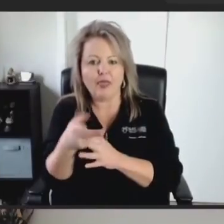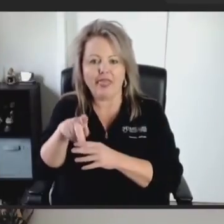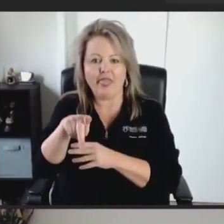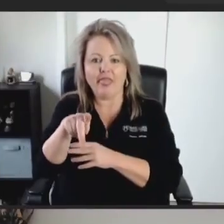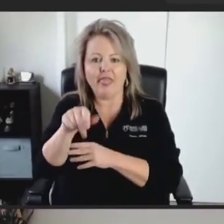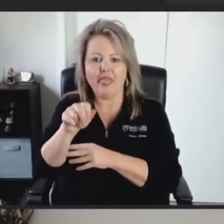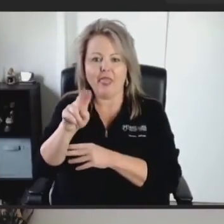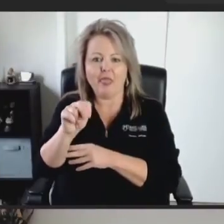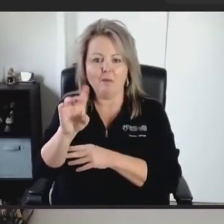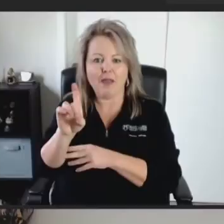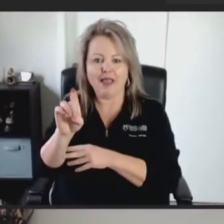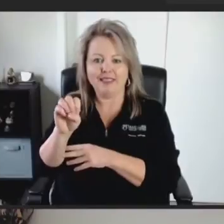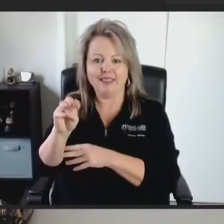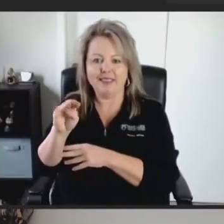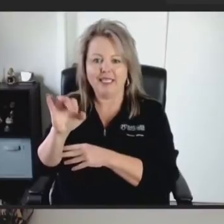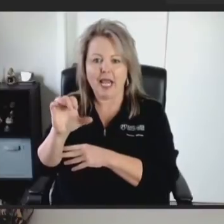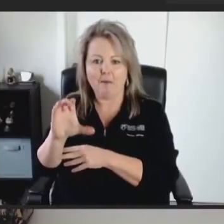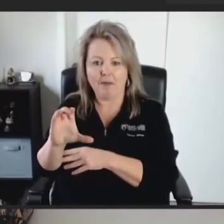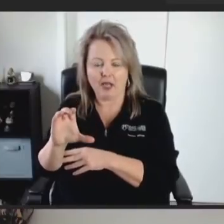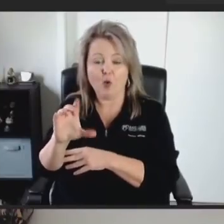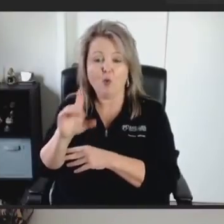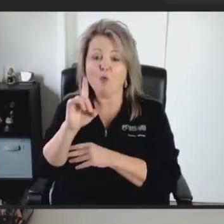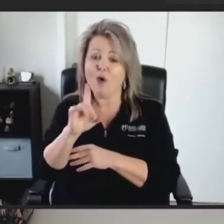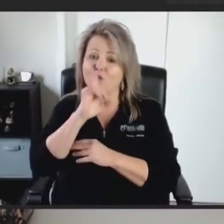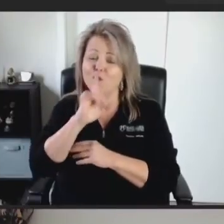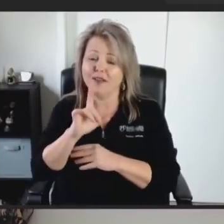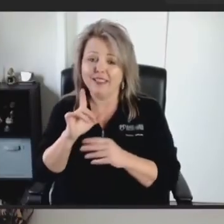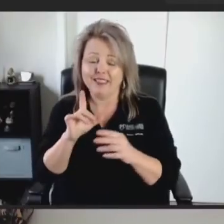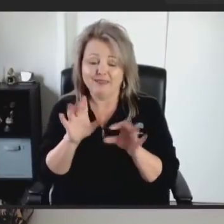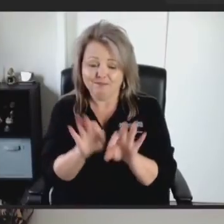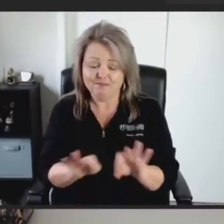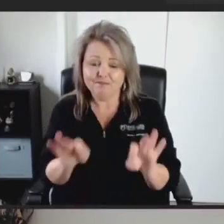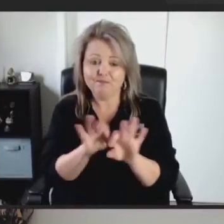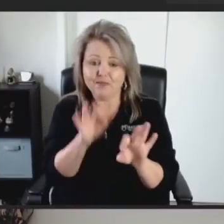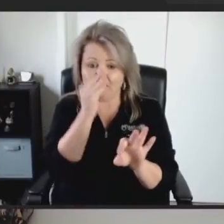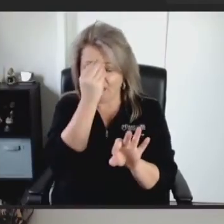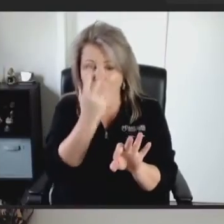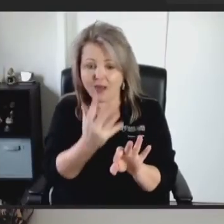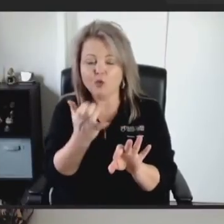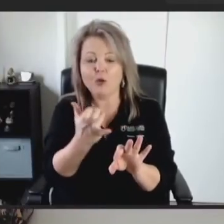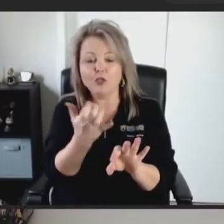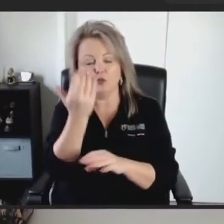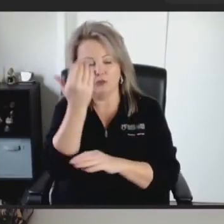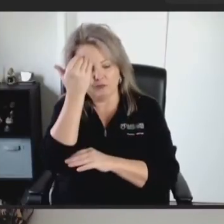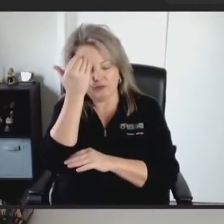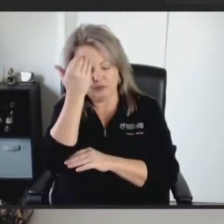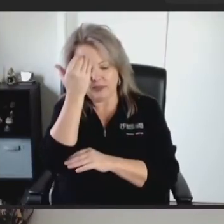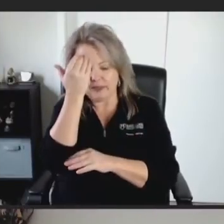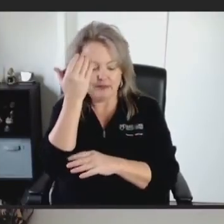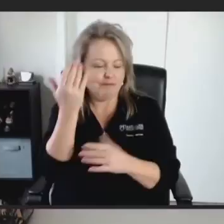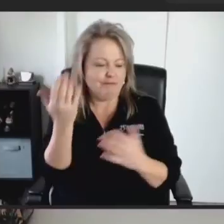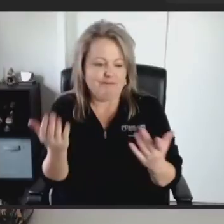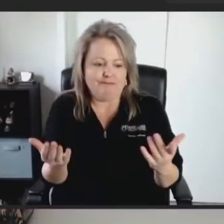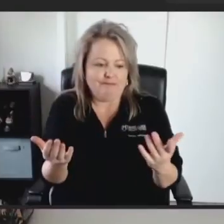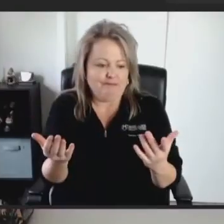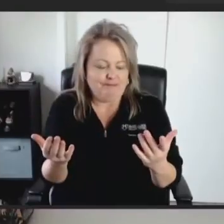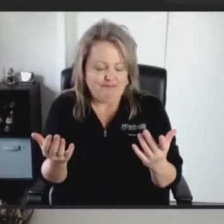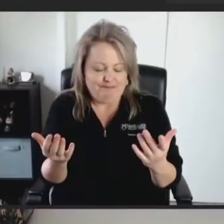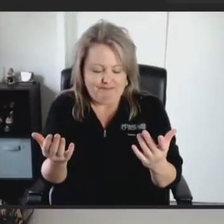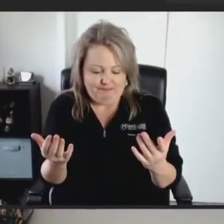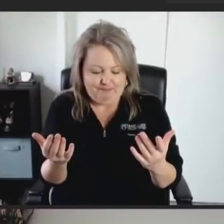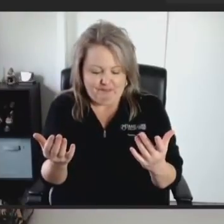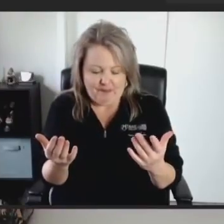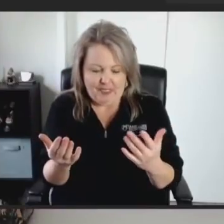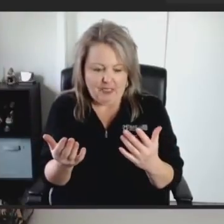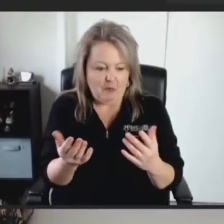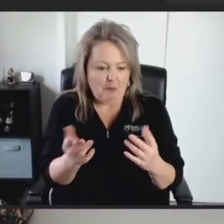one of the big overarching themes that I would like people to realize, whether people are happy about